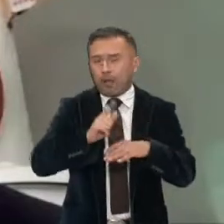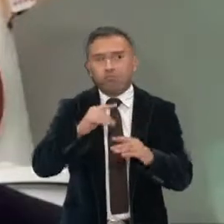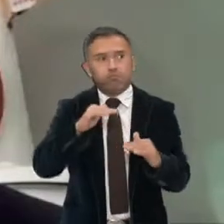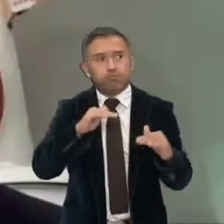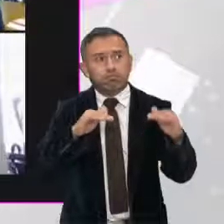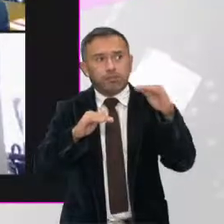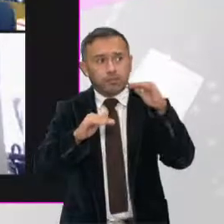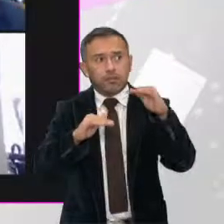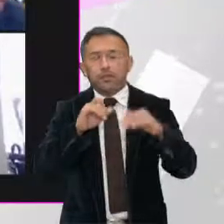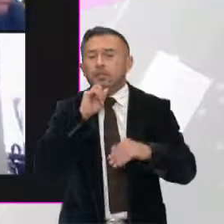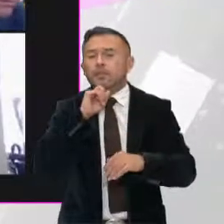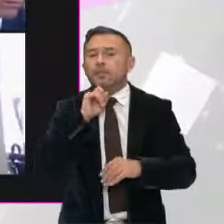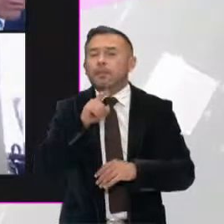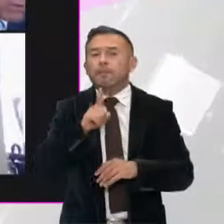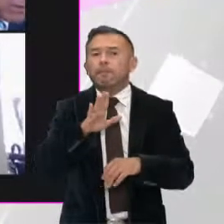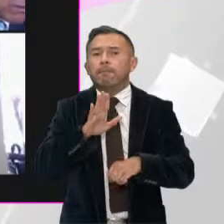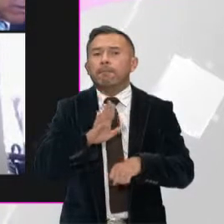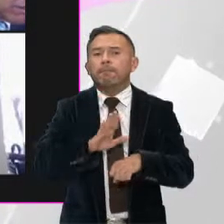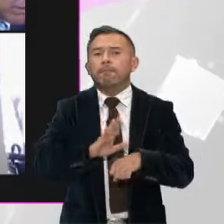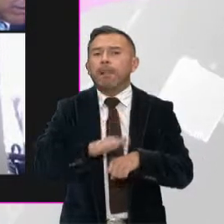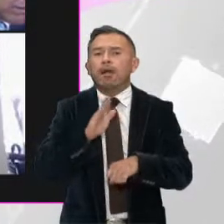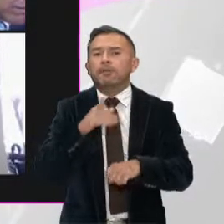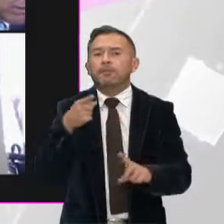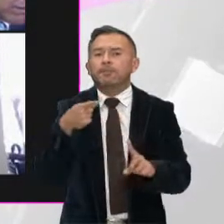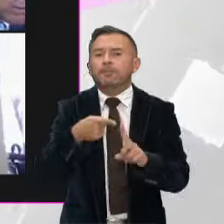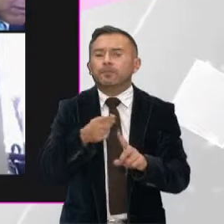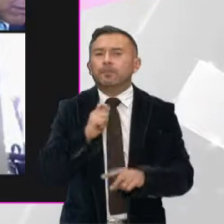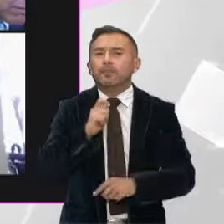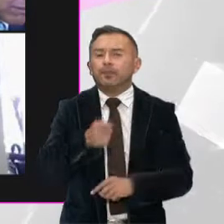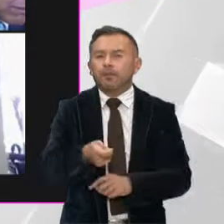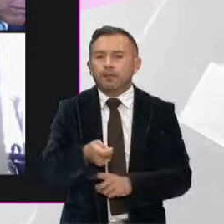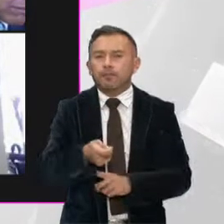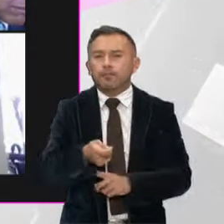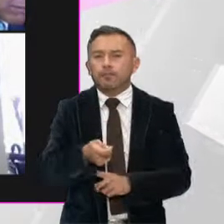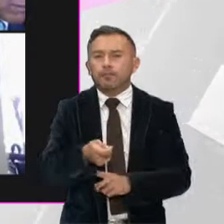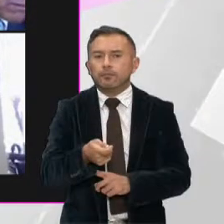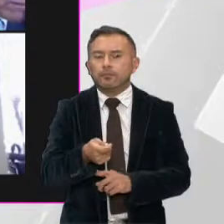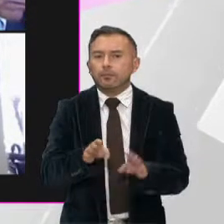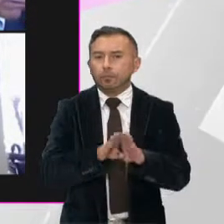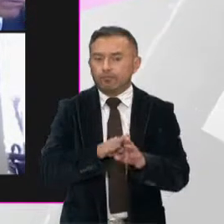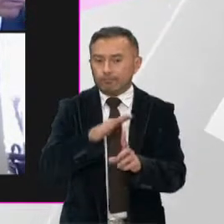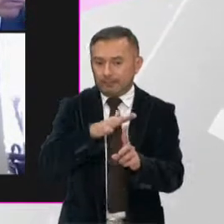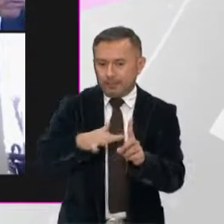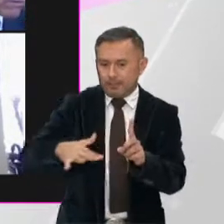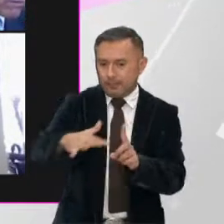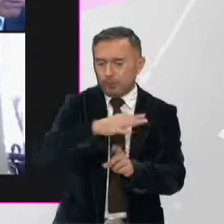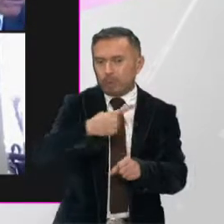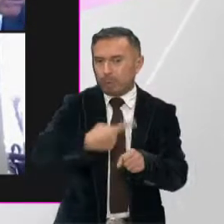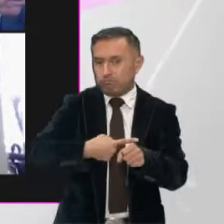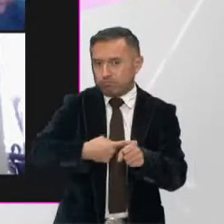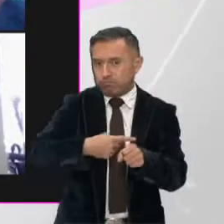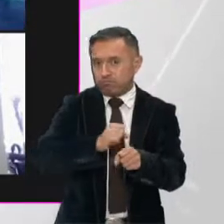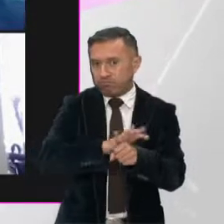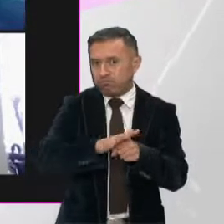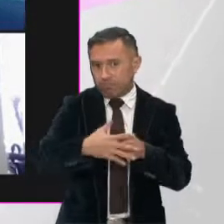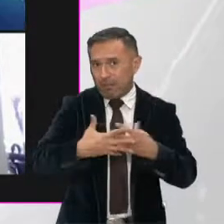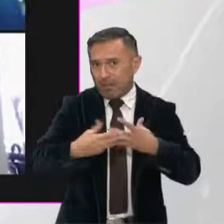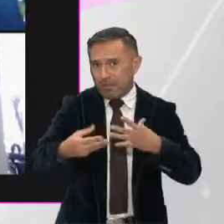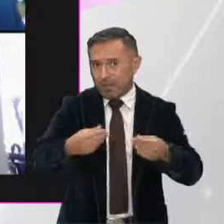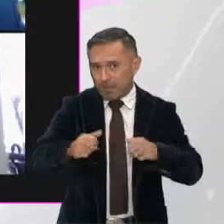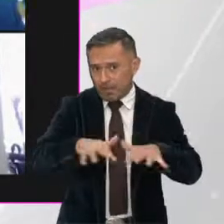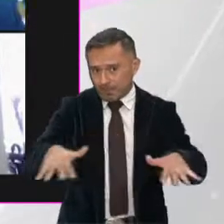It was very high, this percentage, and it is very important to highlight that it was during